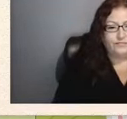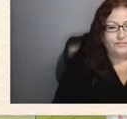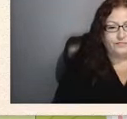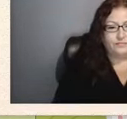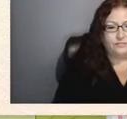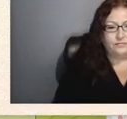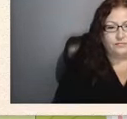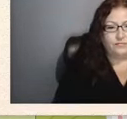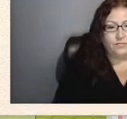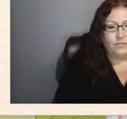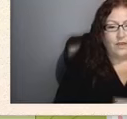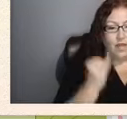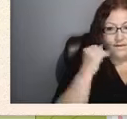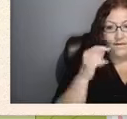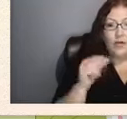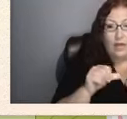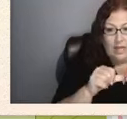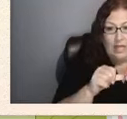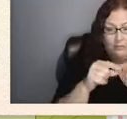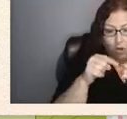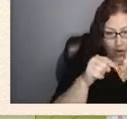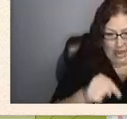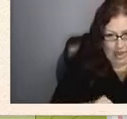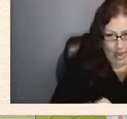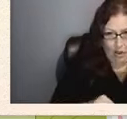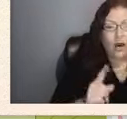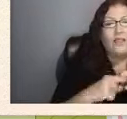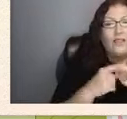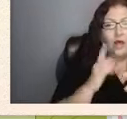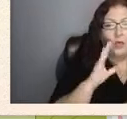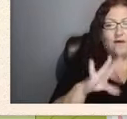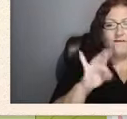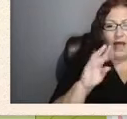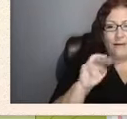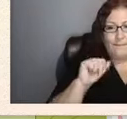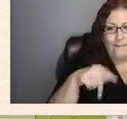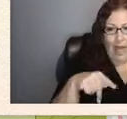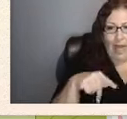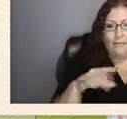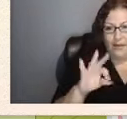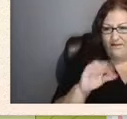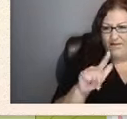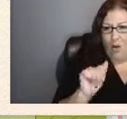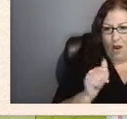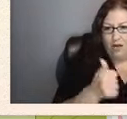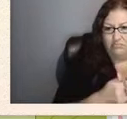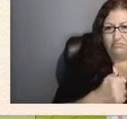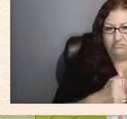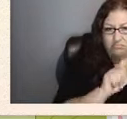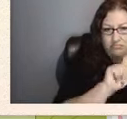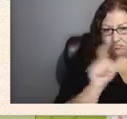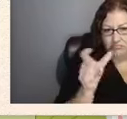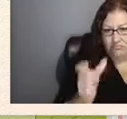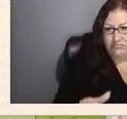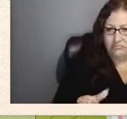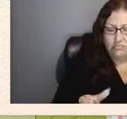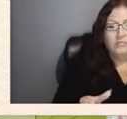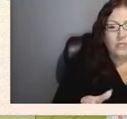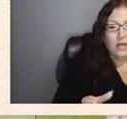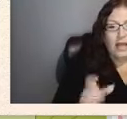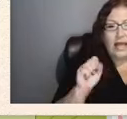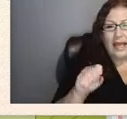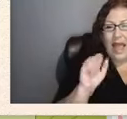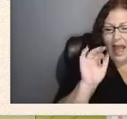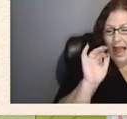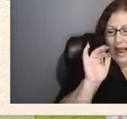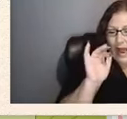If you keep scrolling down, you will find a map of Florida, and you can click on the area that